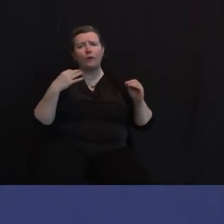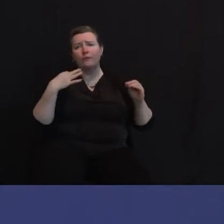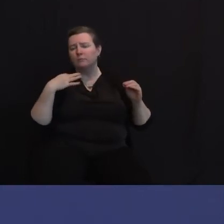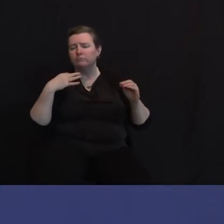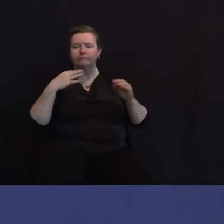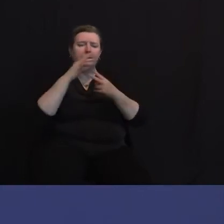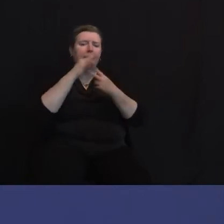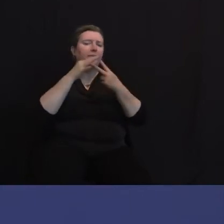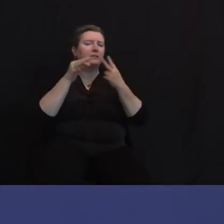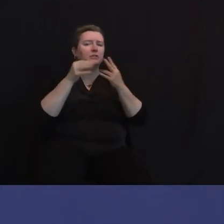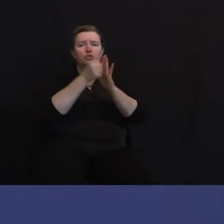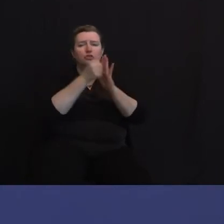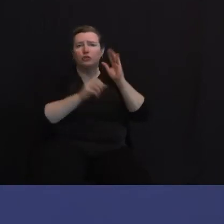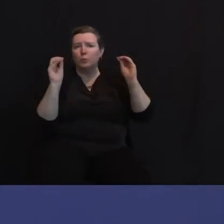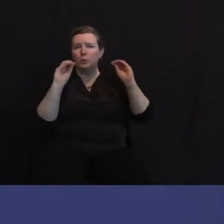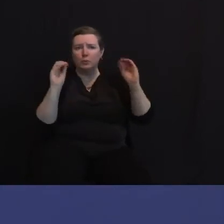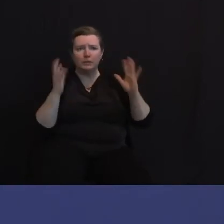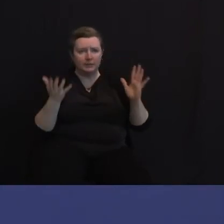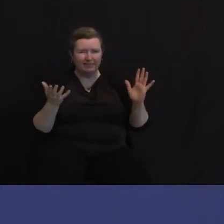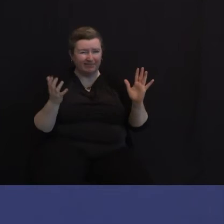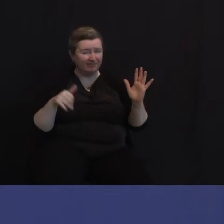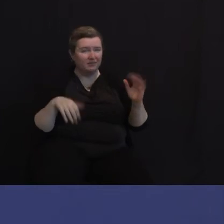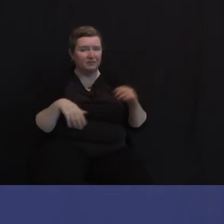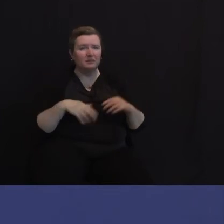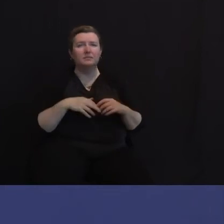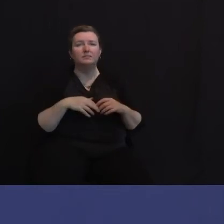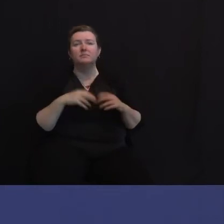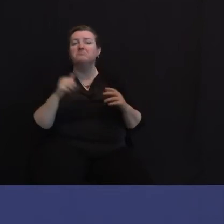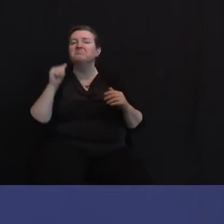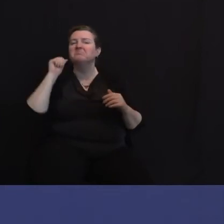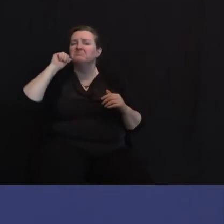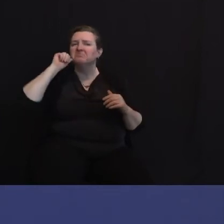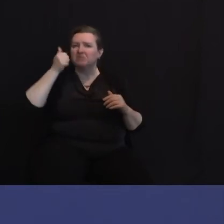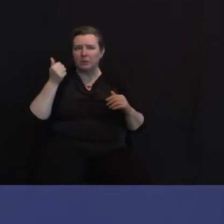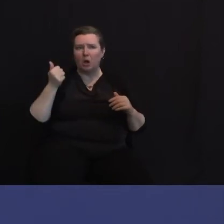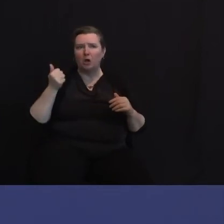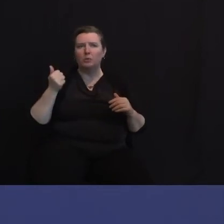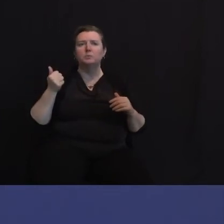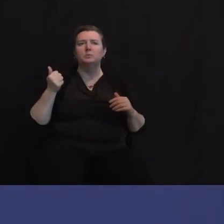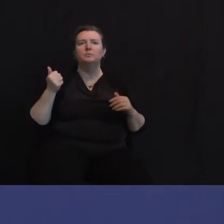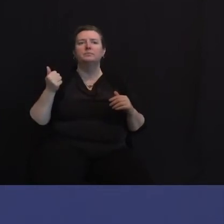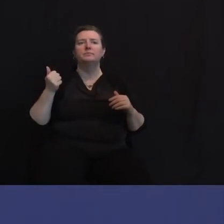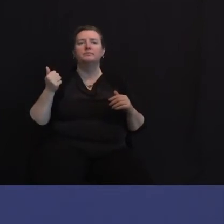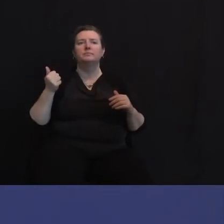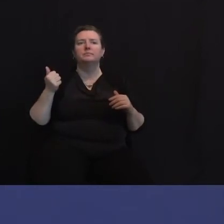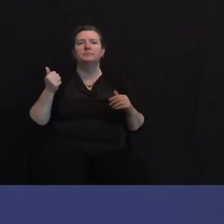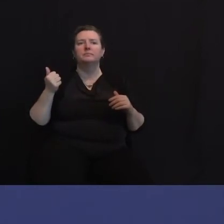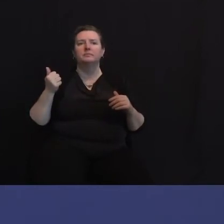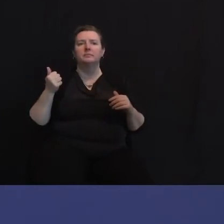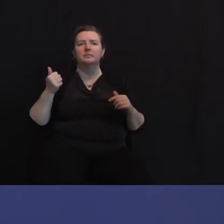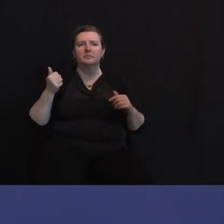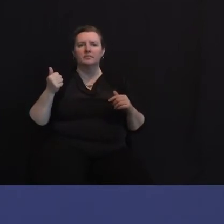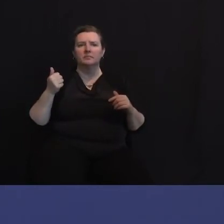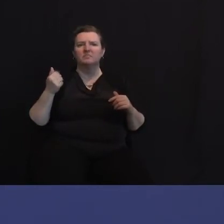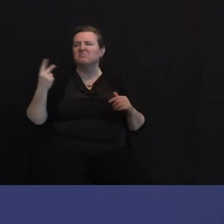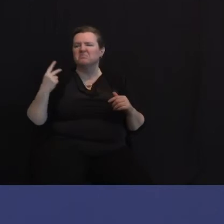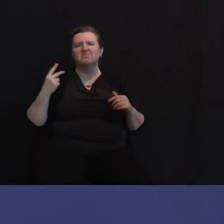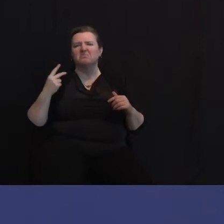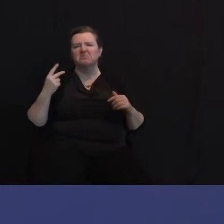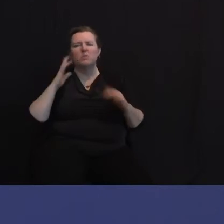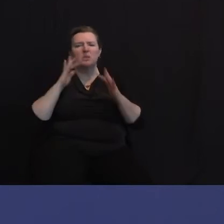again, virtual tomorrow. We'll be with you unless you hear otherwise from Dan or Mahan, 1 o'clock right here on Friday. With that, Dustin, good